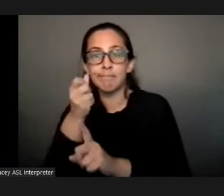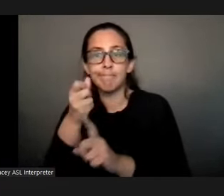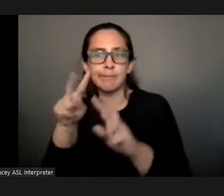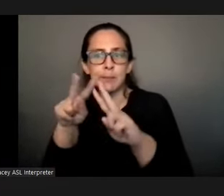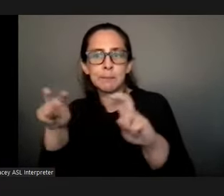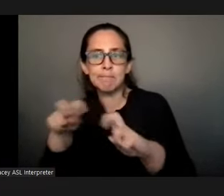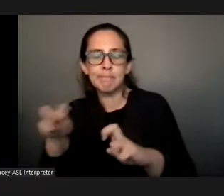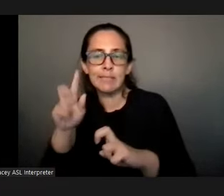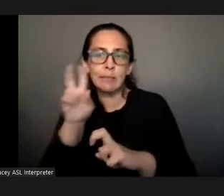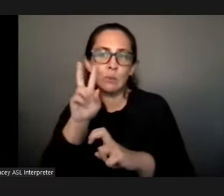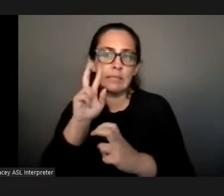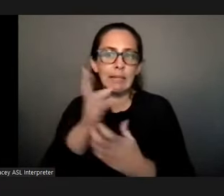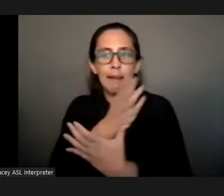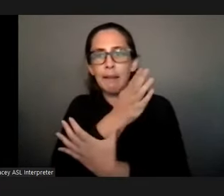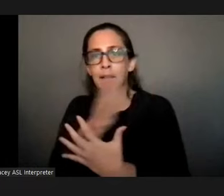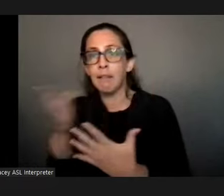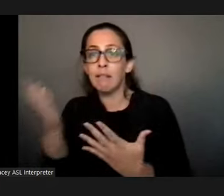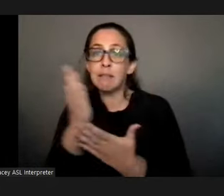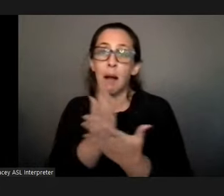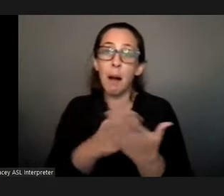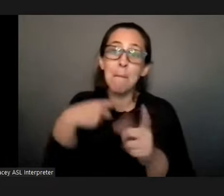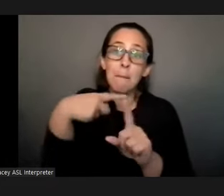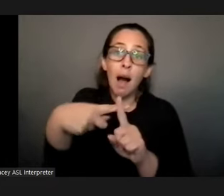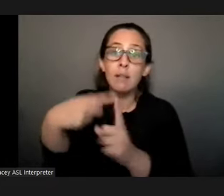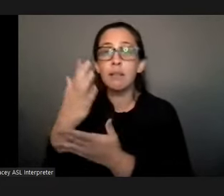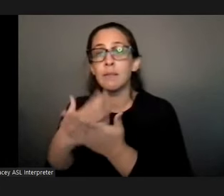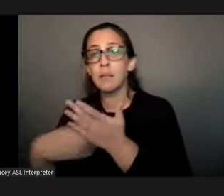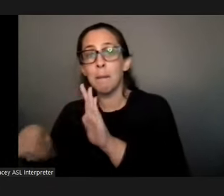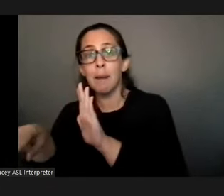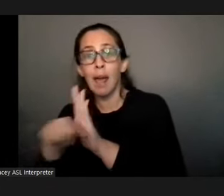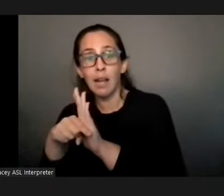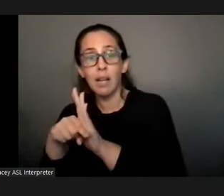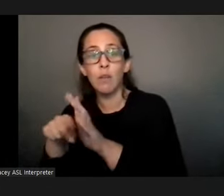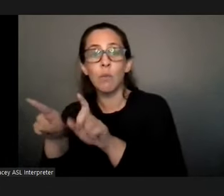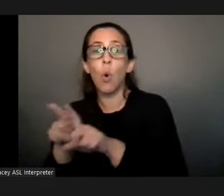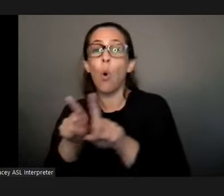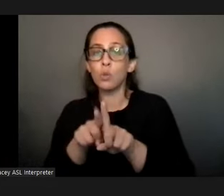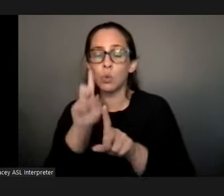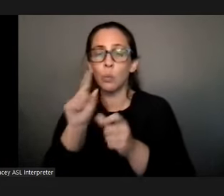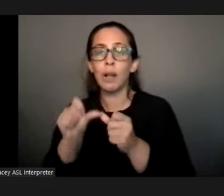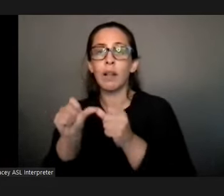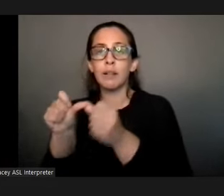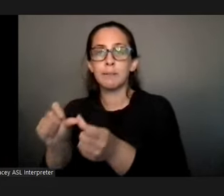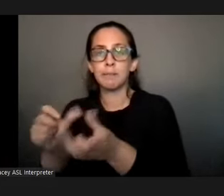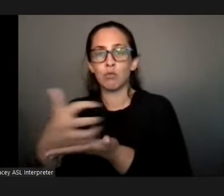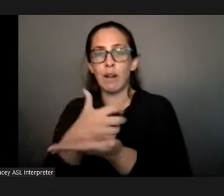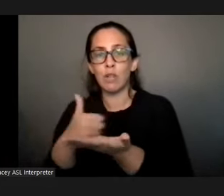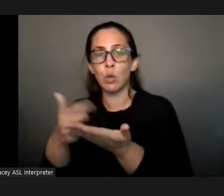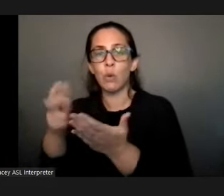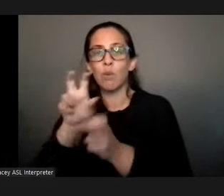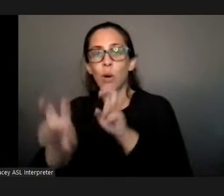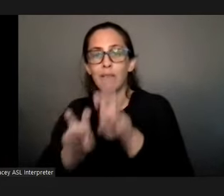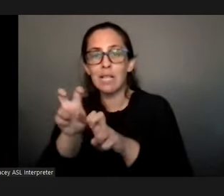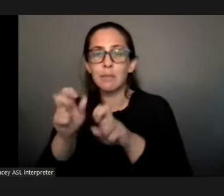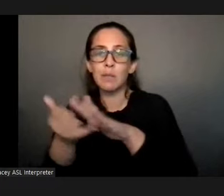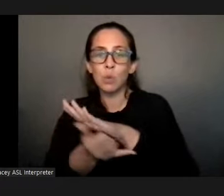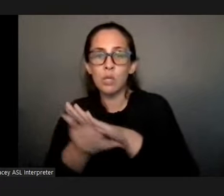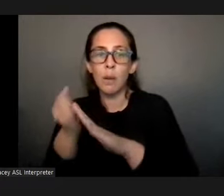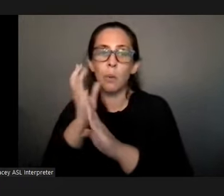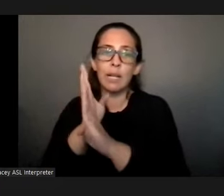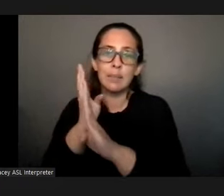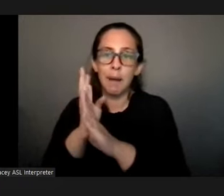range of effects, positive or negative. And there would be creation of a new revenue stream for investment in subways, buses, and rail.